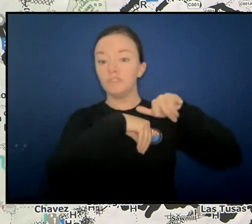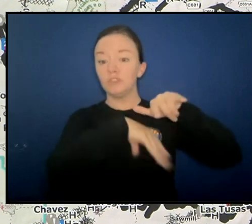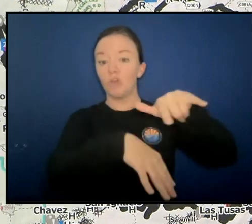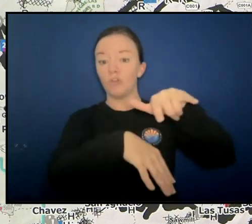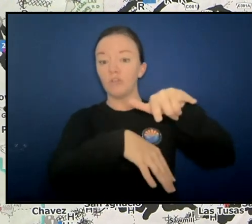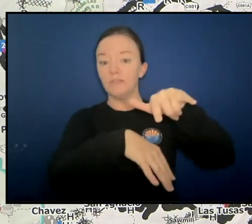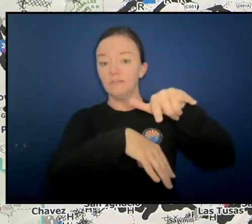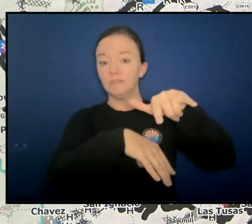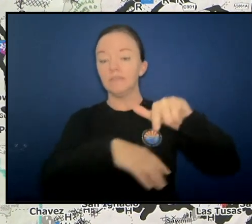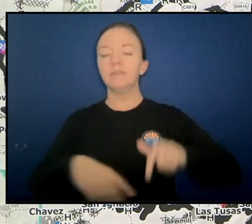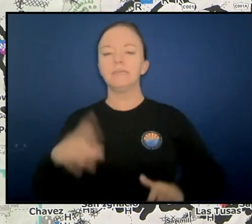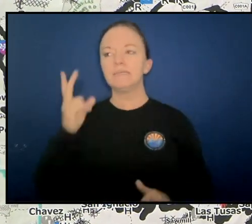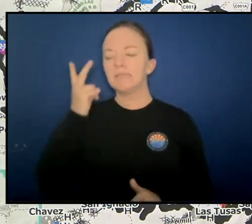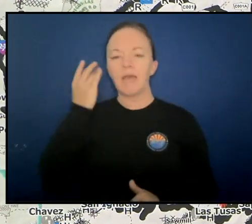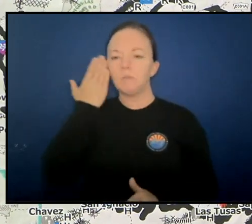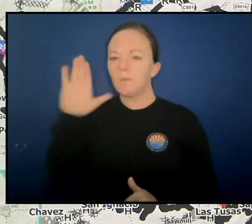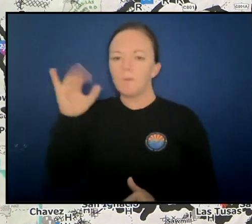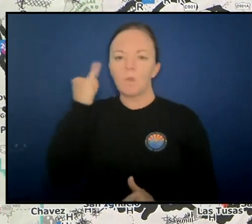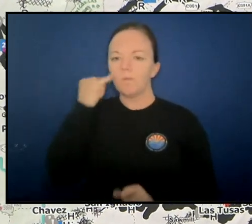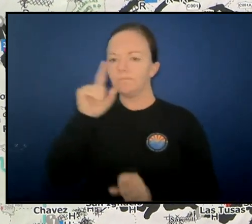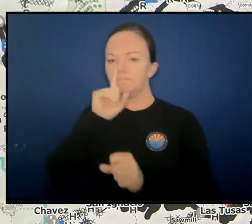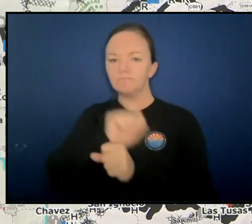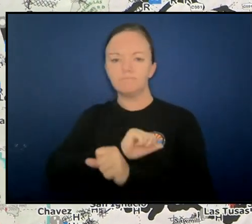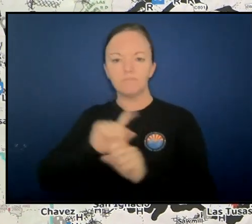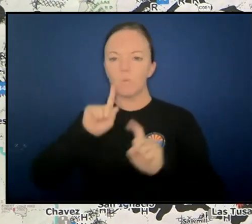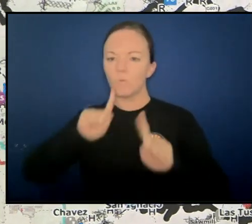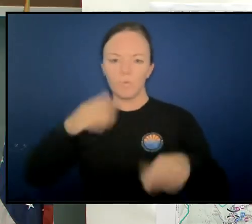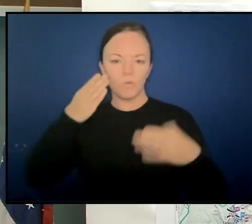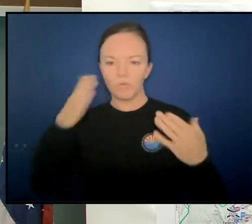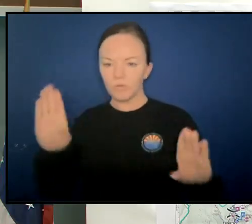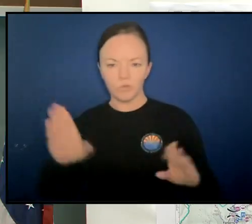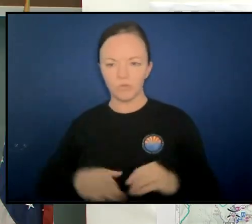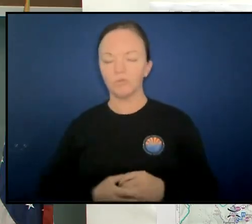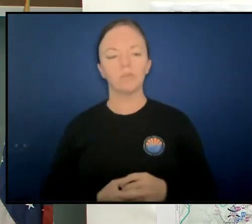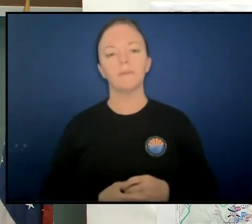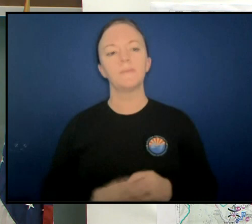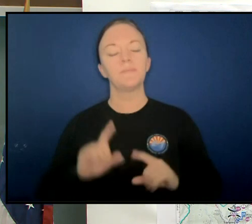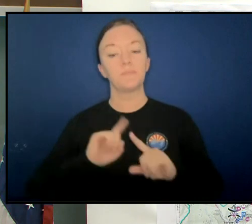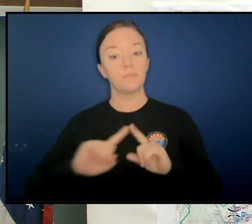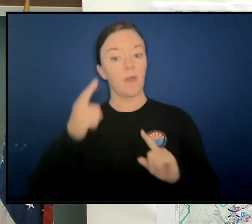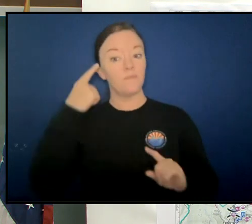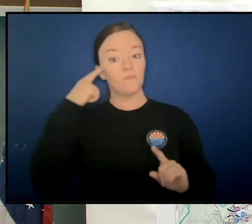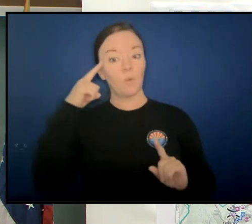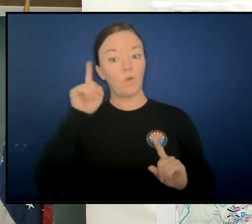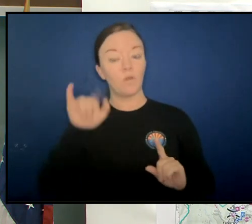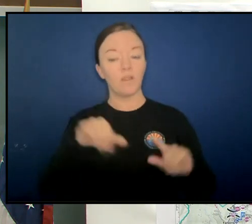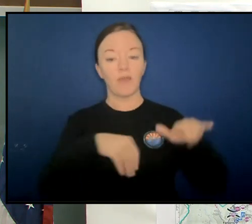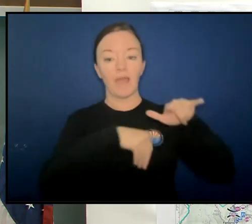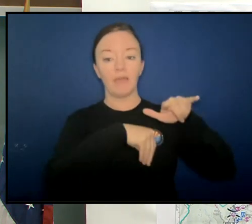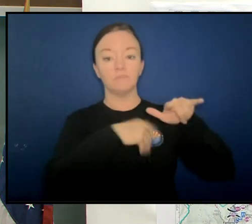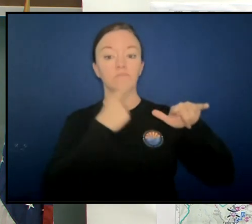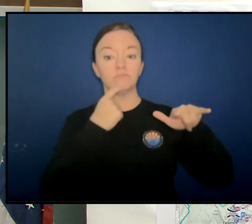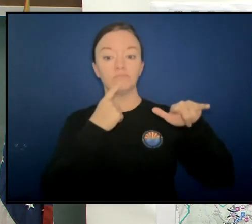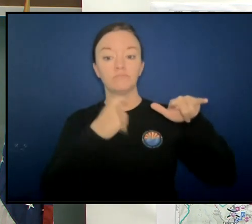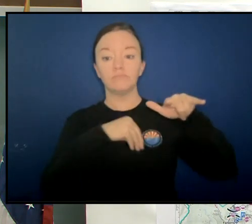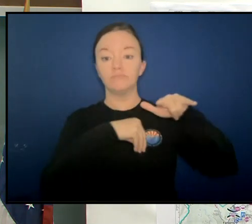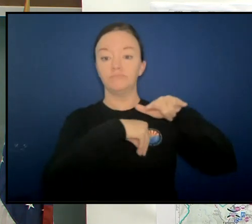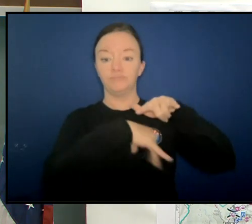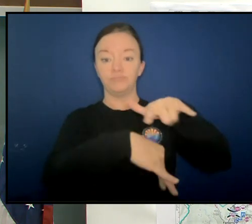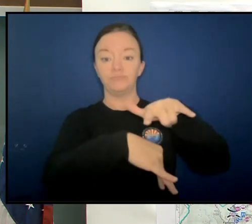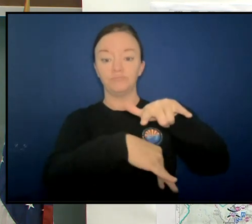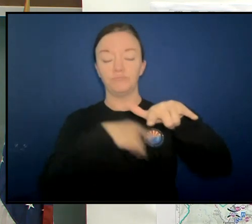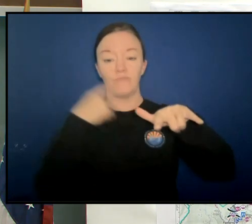that was ordered up. I'm not sure at the moment, but the intent of that fixed wing retardant was to come in and